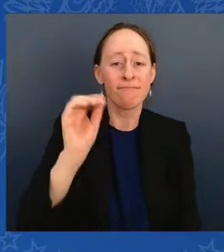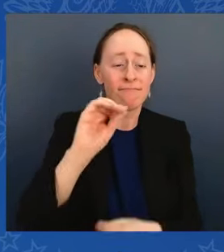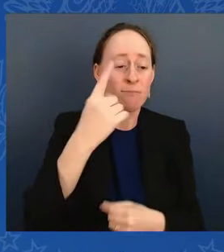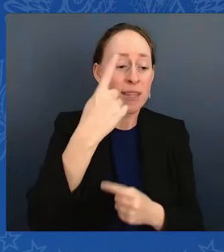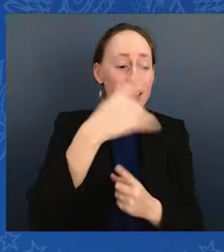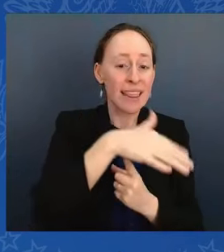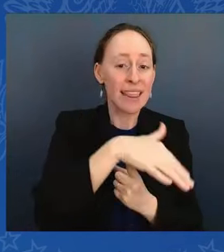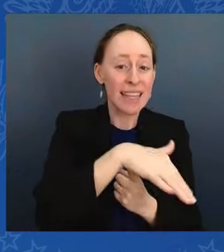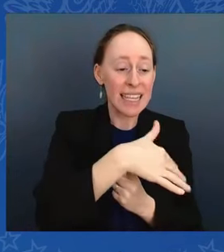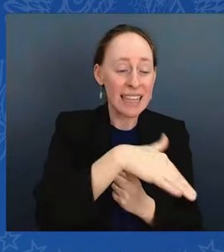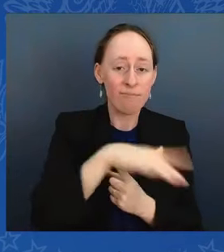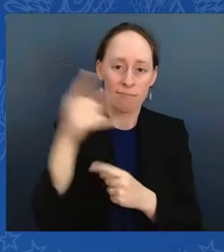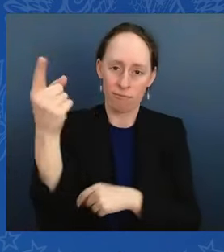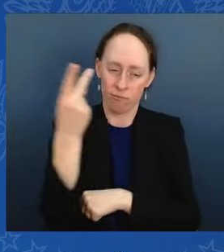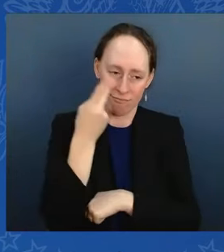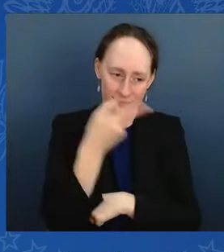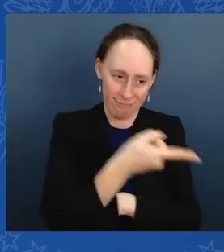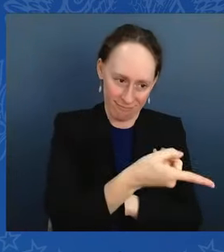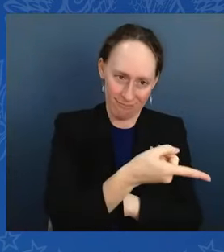that you don't hold account of.